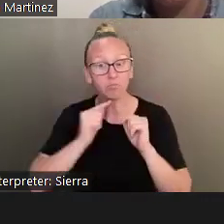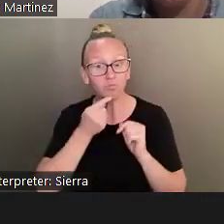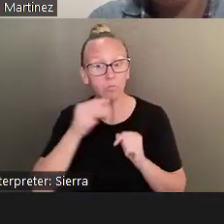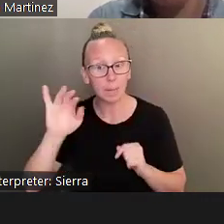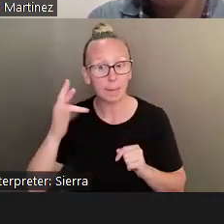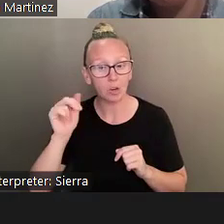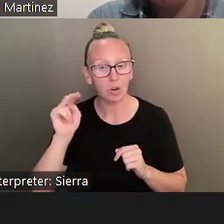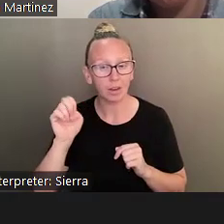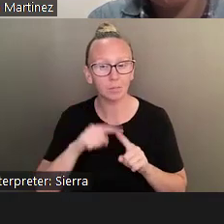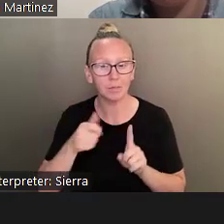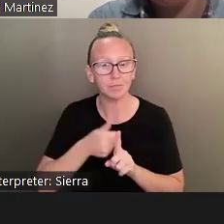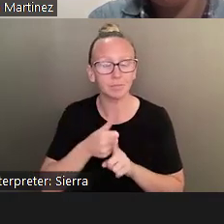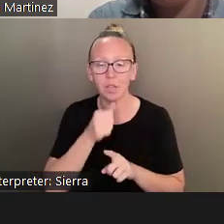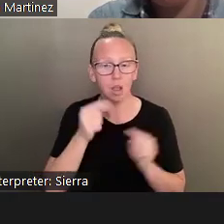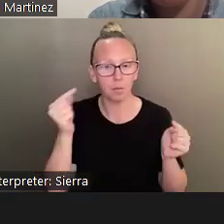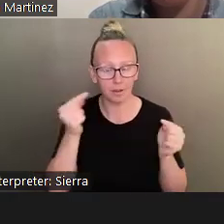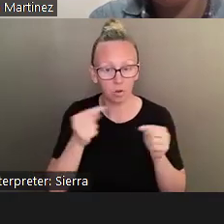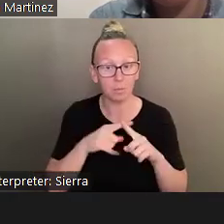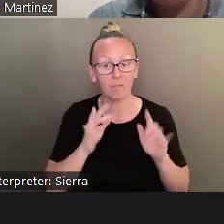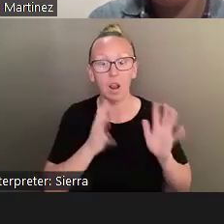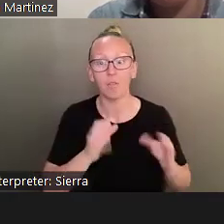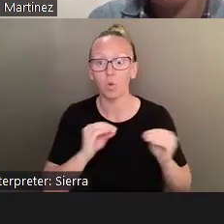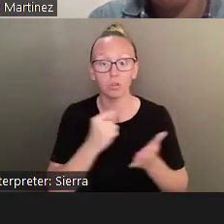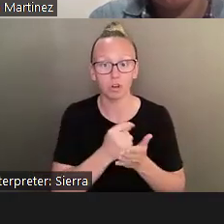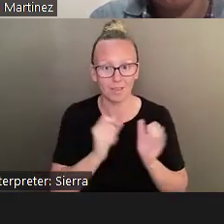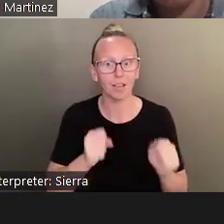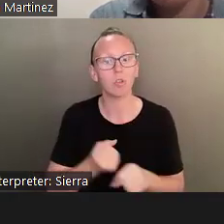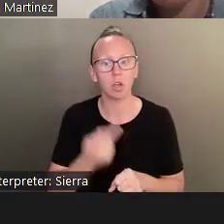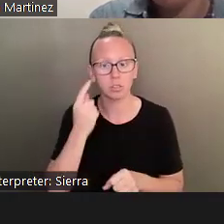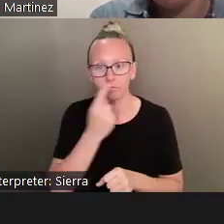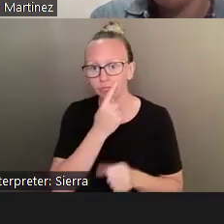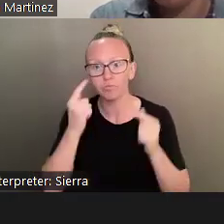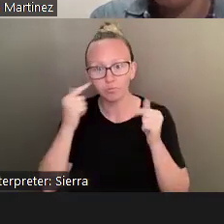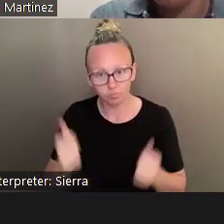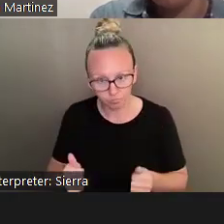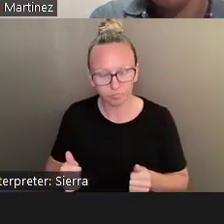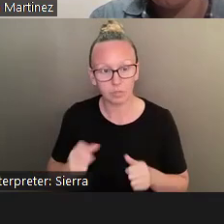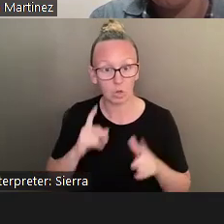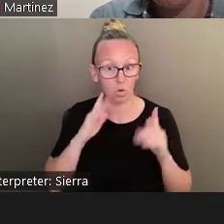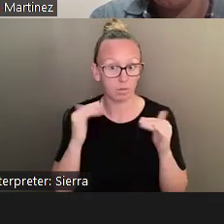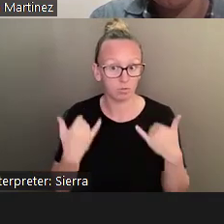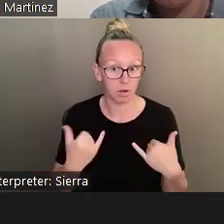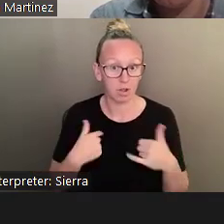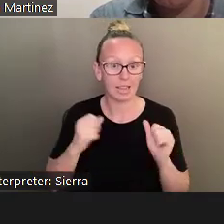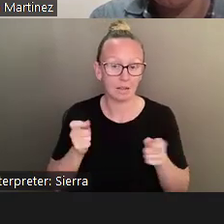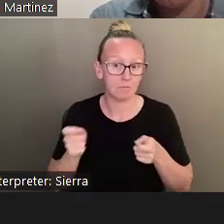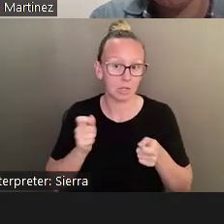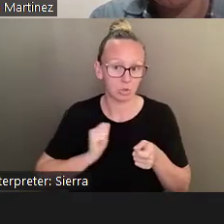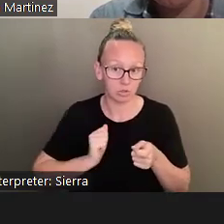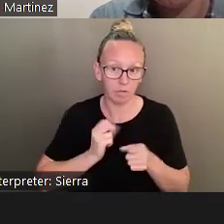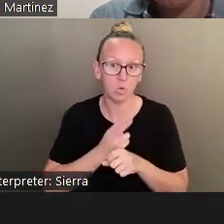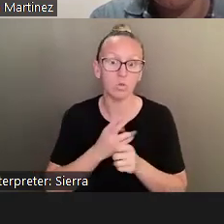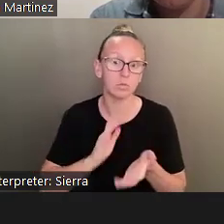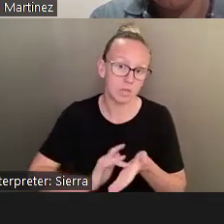vision problem. Left untreated, it can cause like vision loss. So hopefully, like right now, I can just manage it with medication